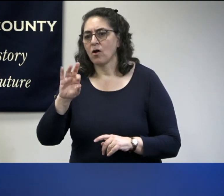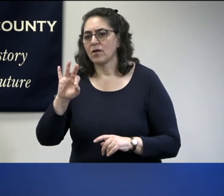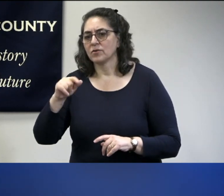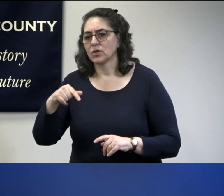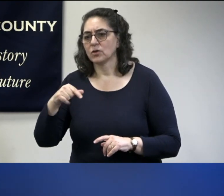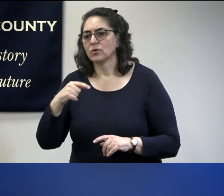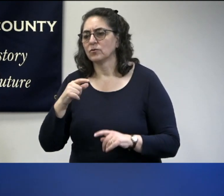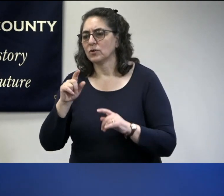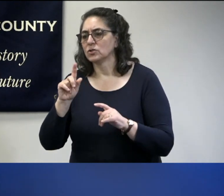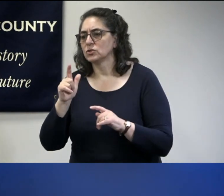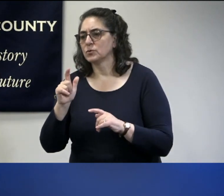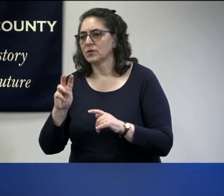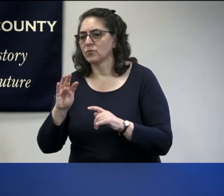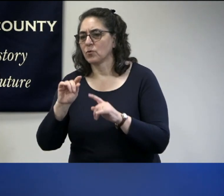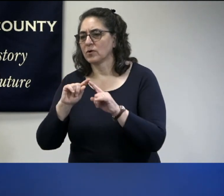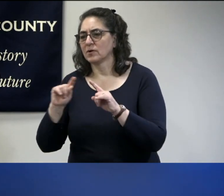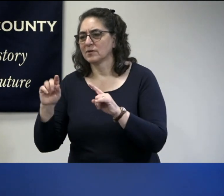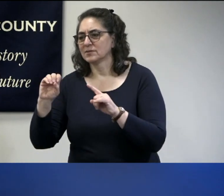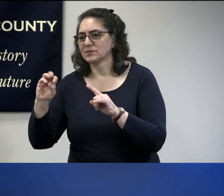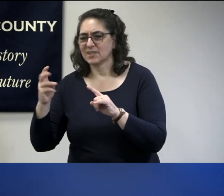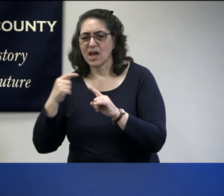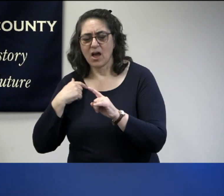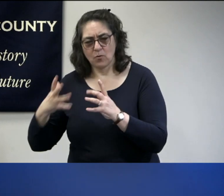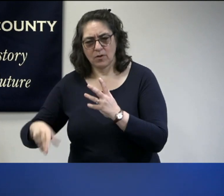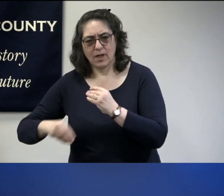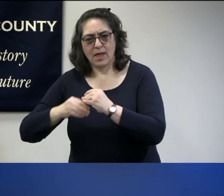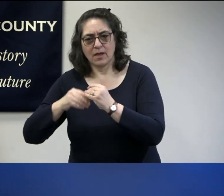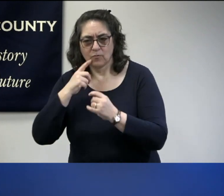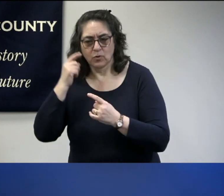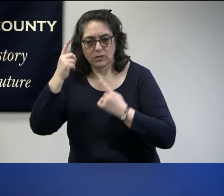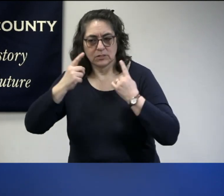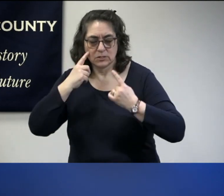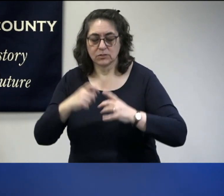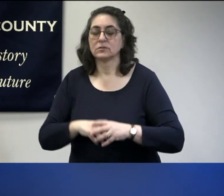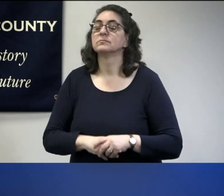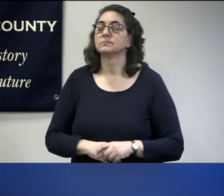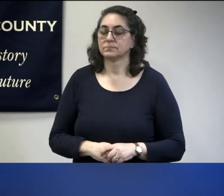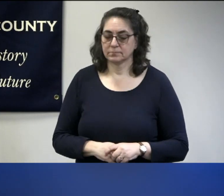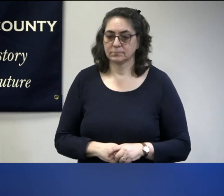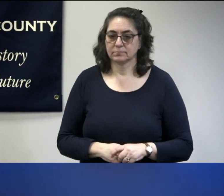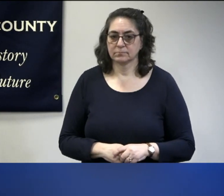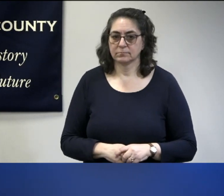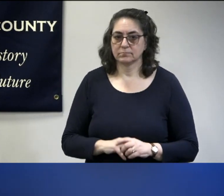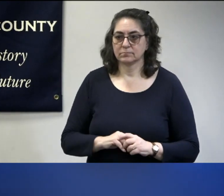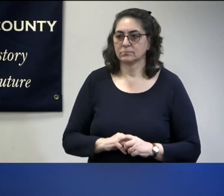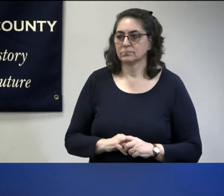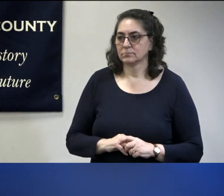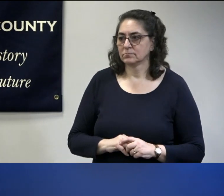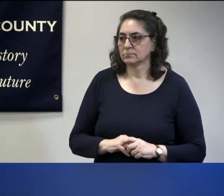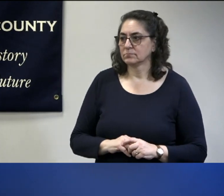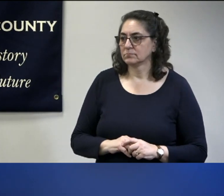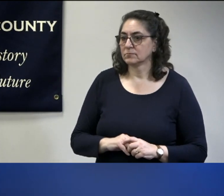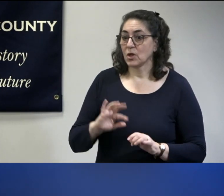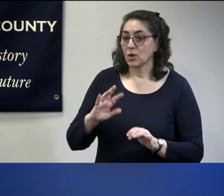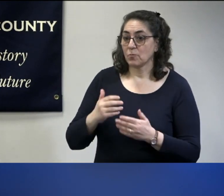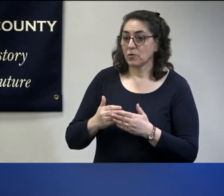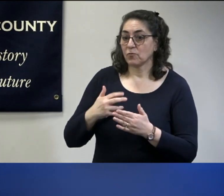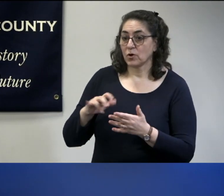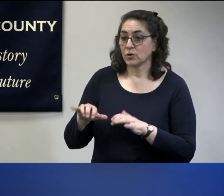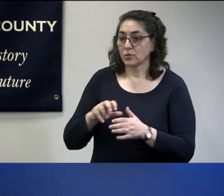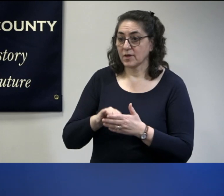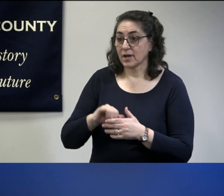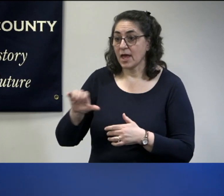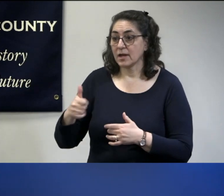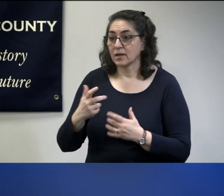RFQ-24-061. I'd ask that M73 be added to the consent agenda. Okay. I'll call for that motion in a second. Before I do that, are there any items